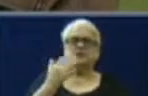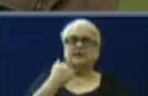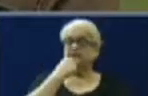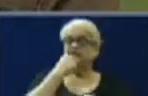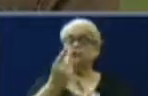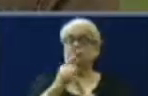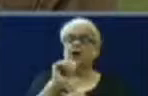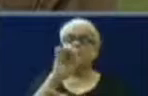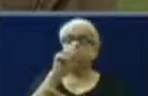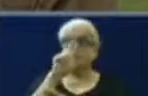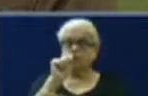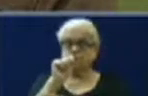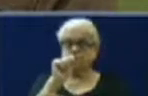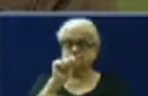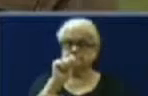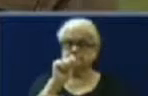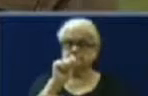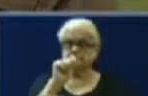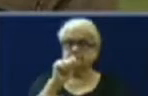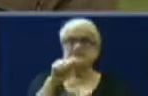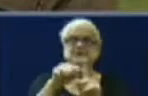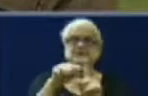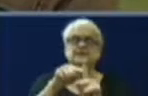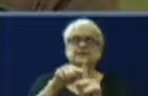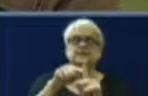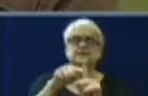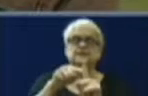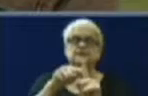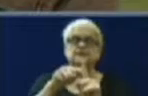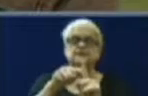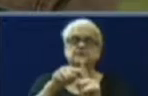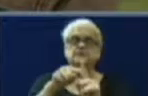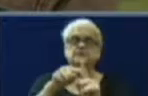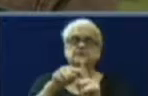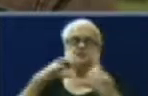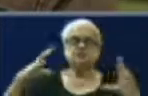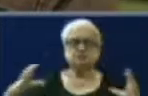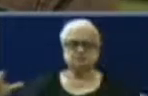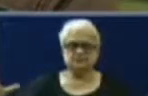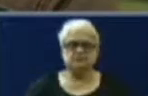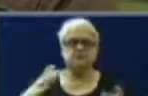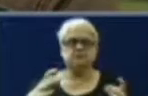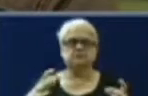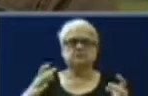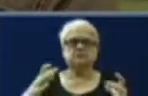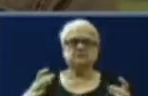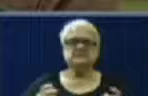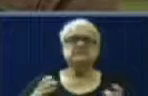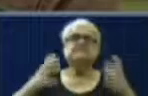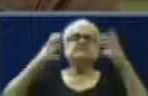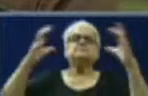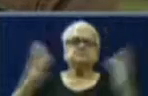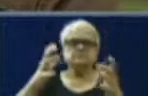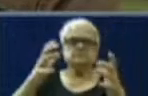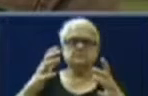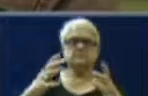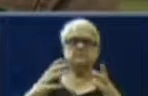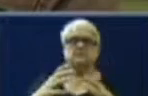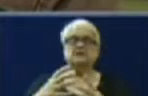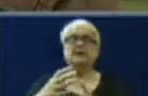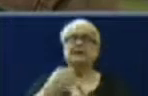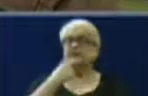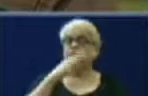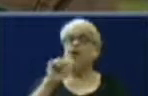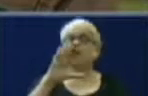again that was assault. She then grabbed me on both sides of my ribs and pushed me. I again informed her that was assault. The female